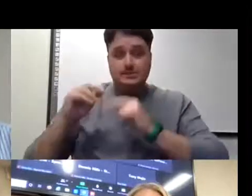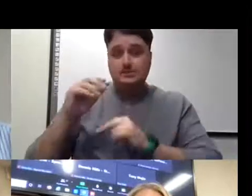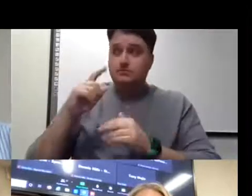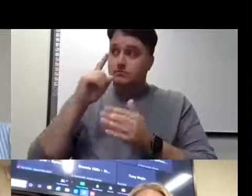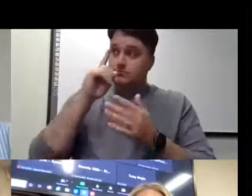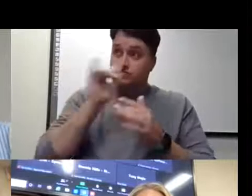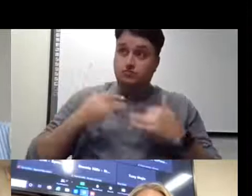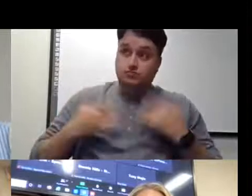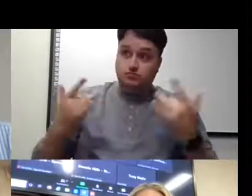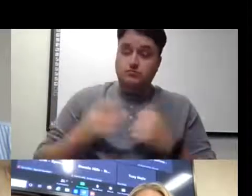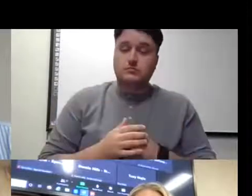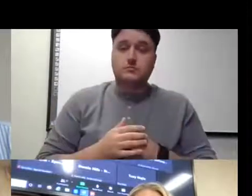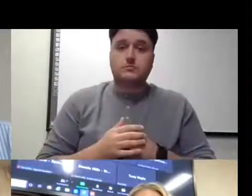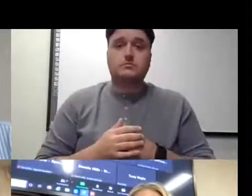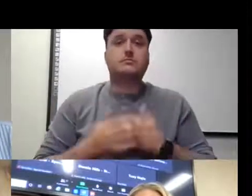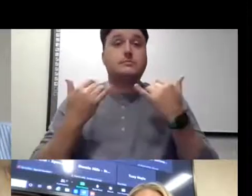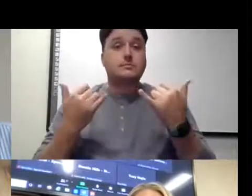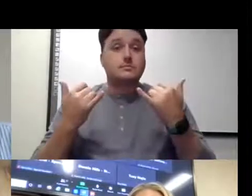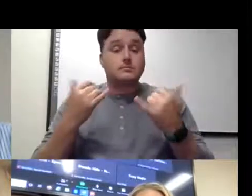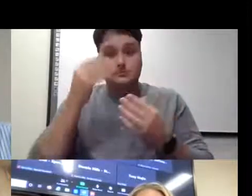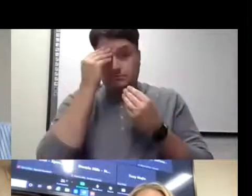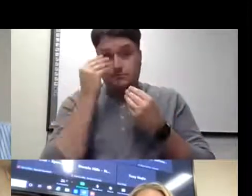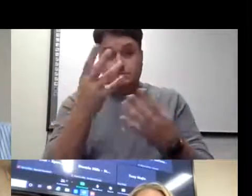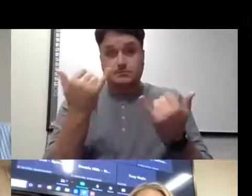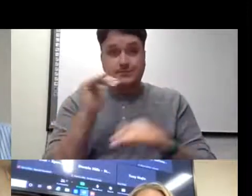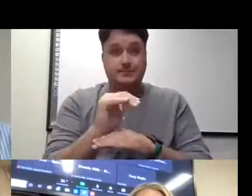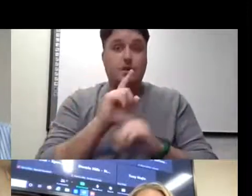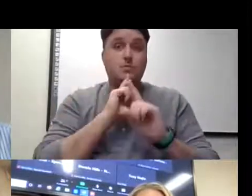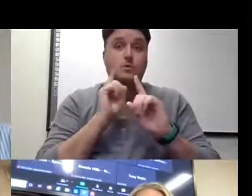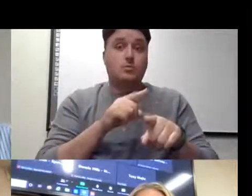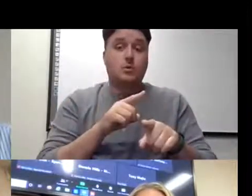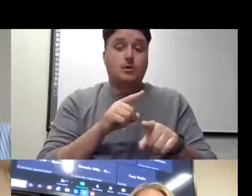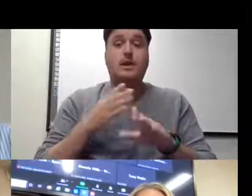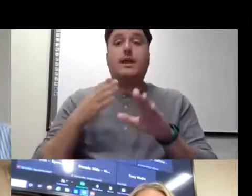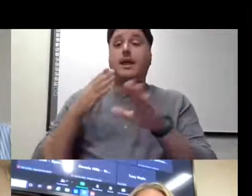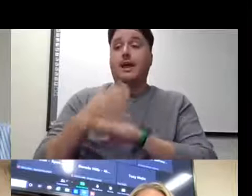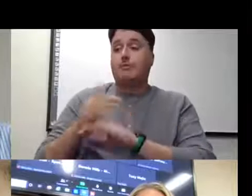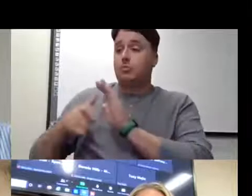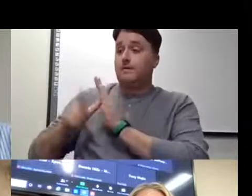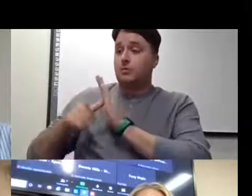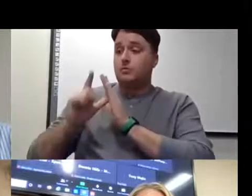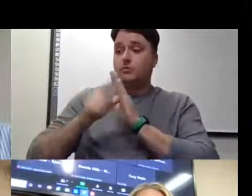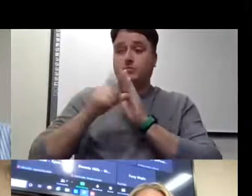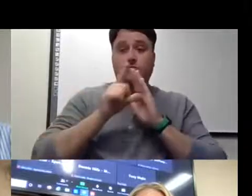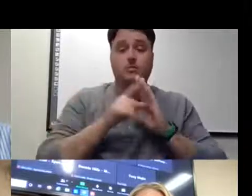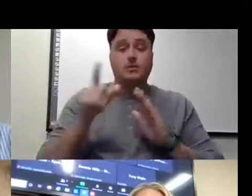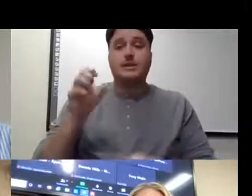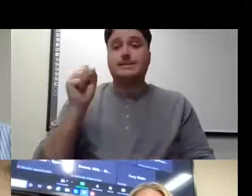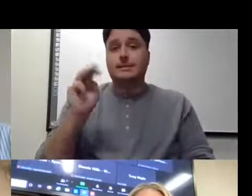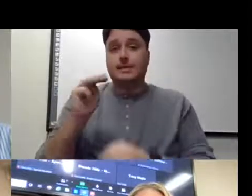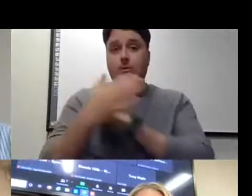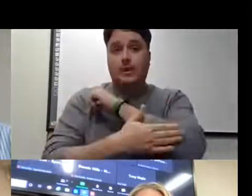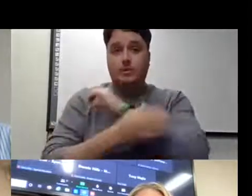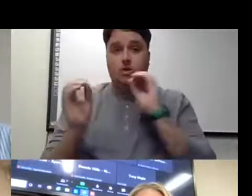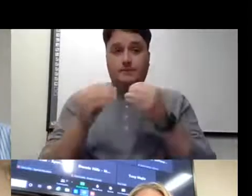And we are coming to you this evening with a report that, after the review by the San Mateo County Office